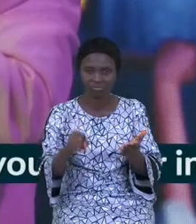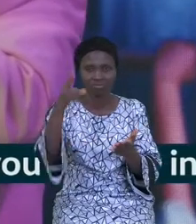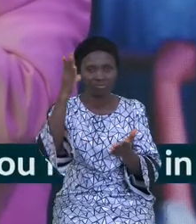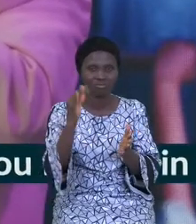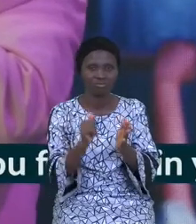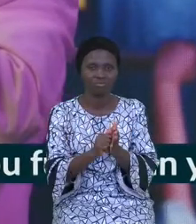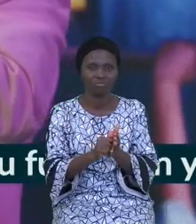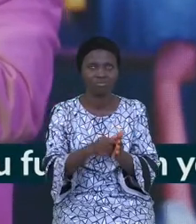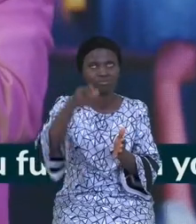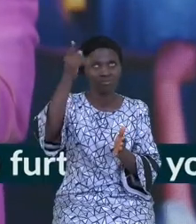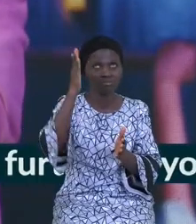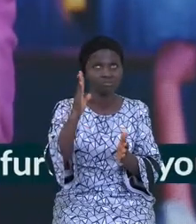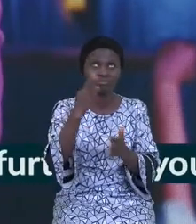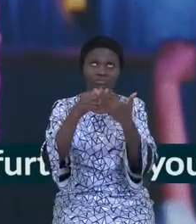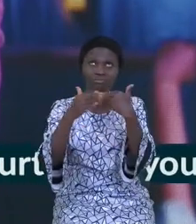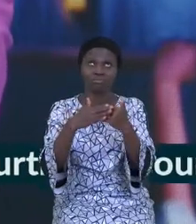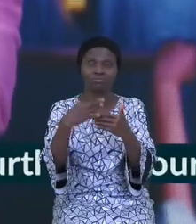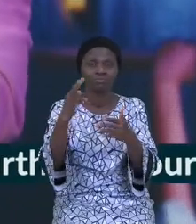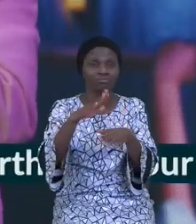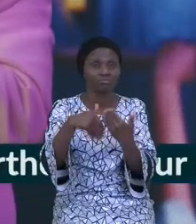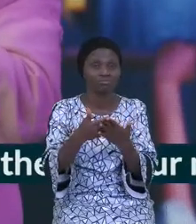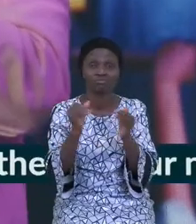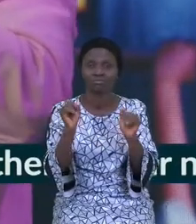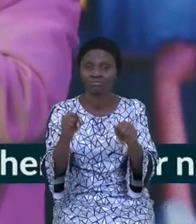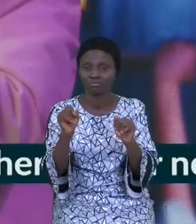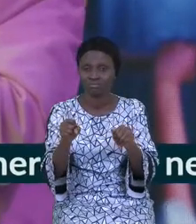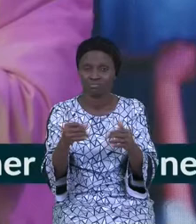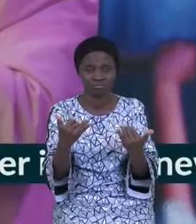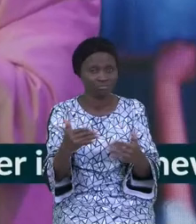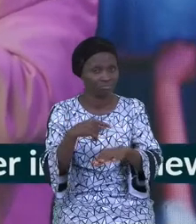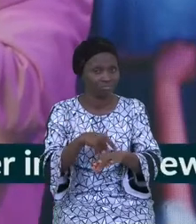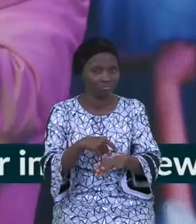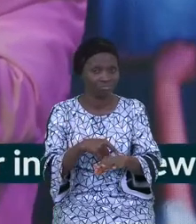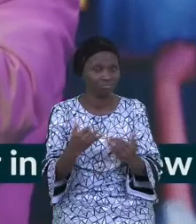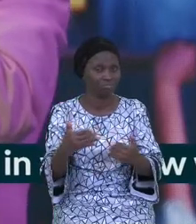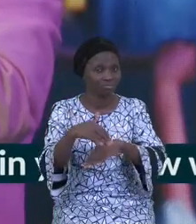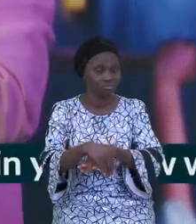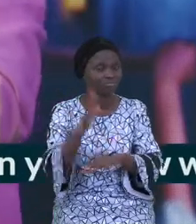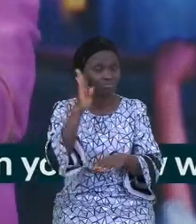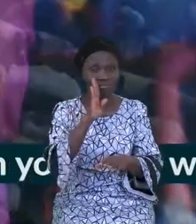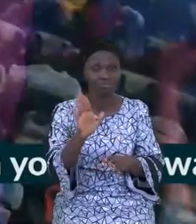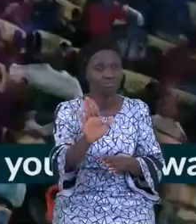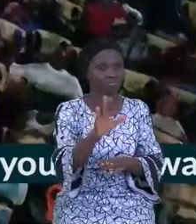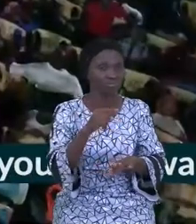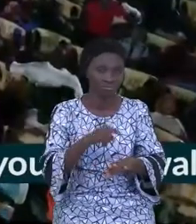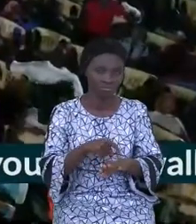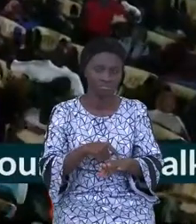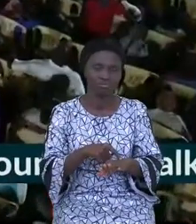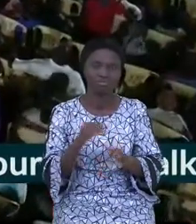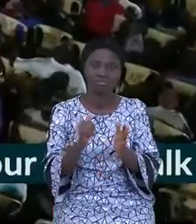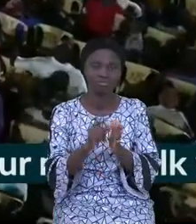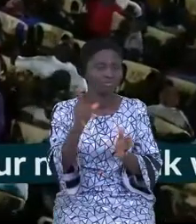heaven, God of all possibilities, tonight will be my night. I will not go on with